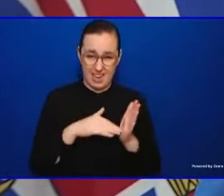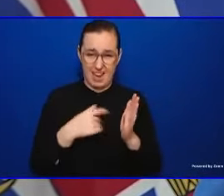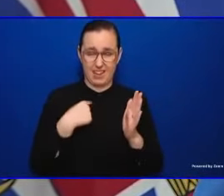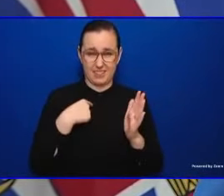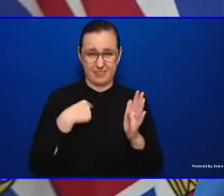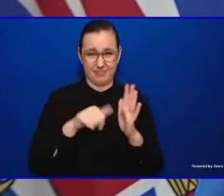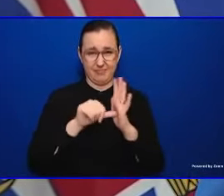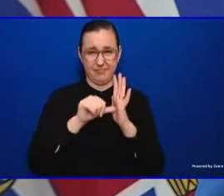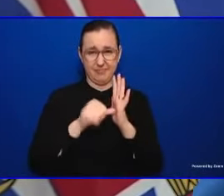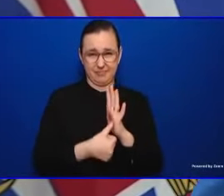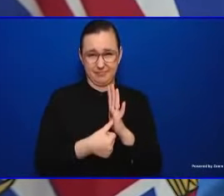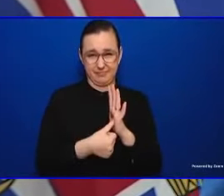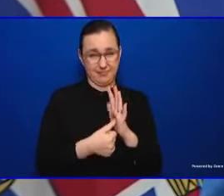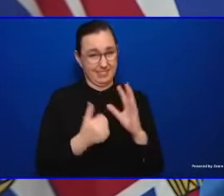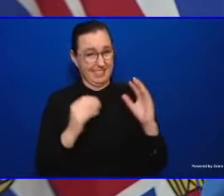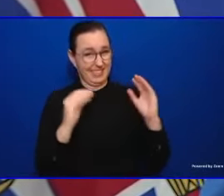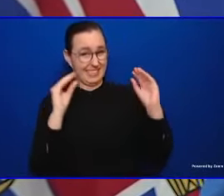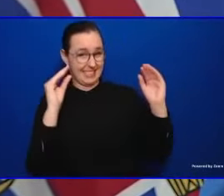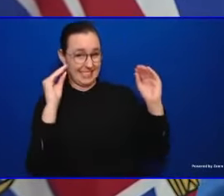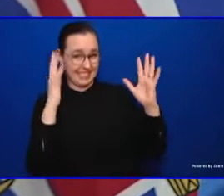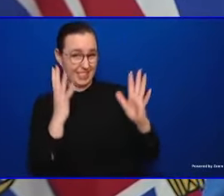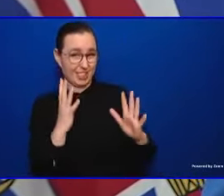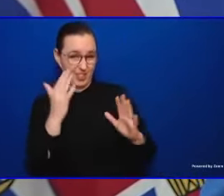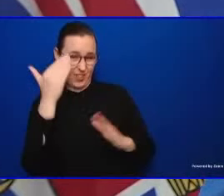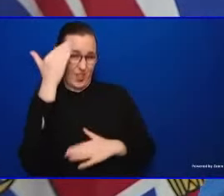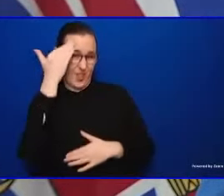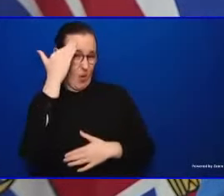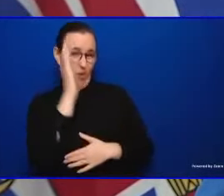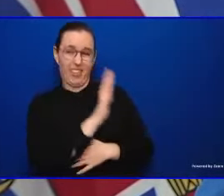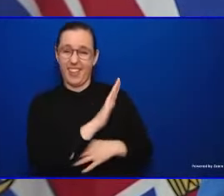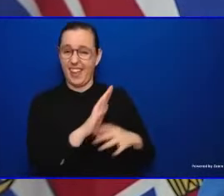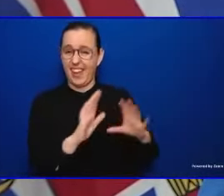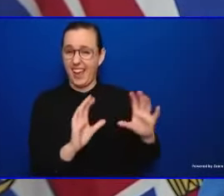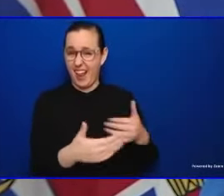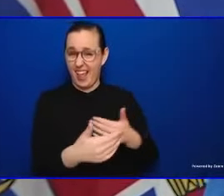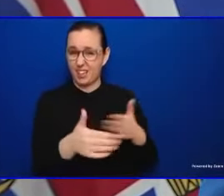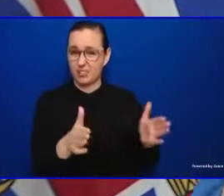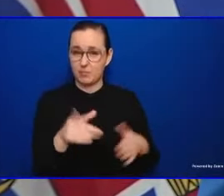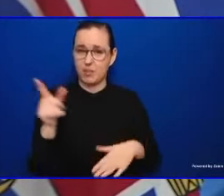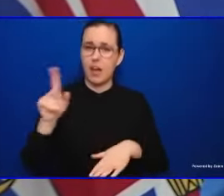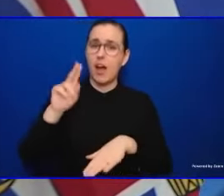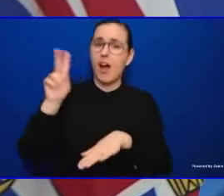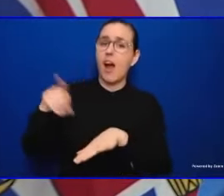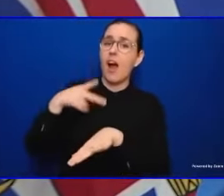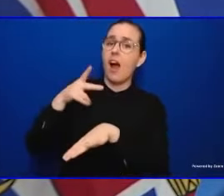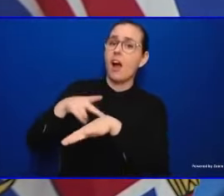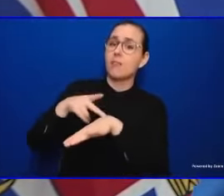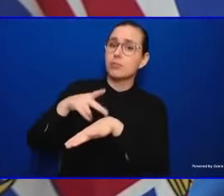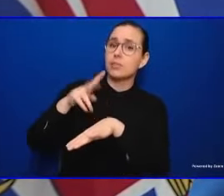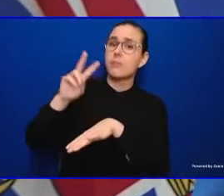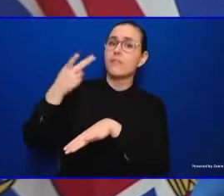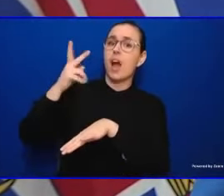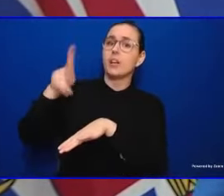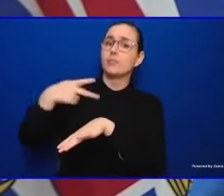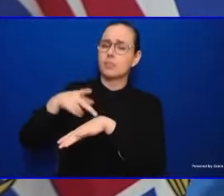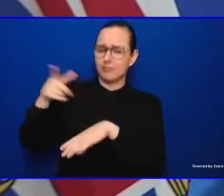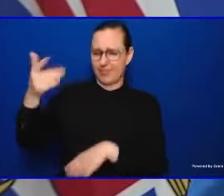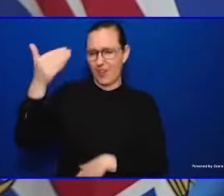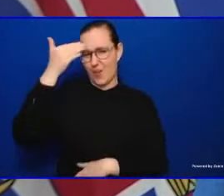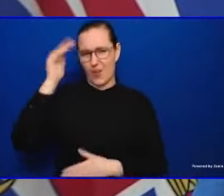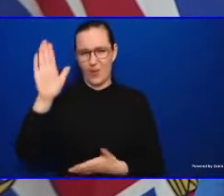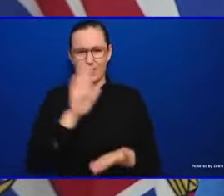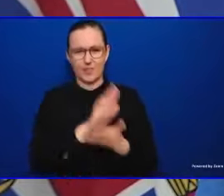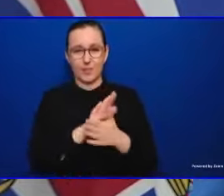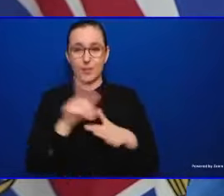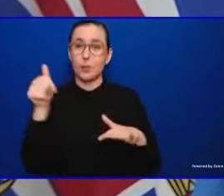their classrooms, principals and vice principals know their schools, and superintendents know their districts. So they know